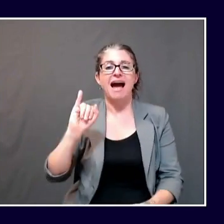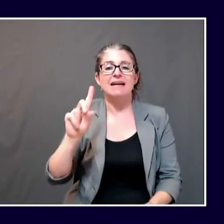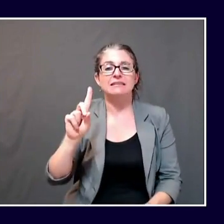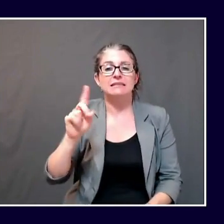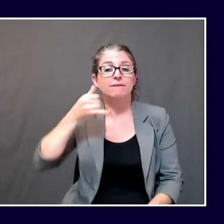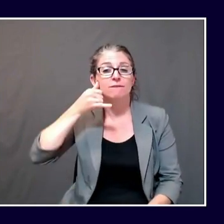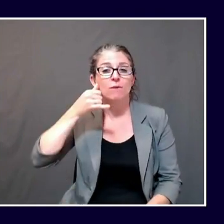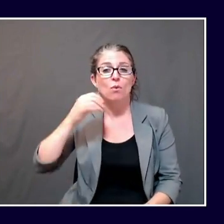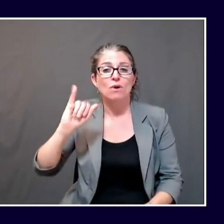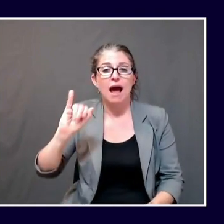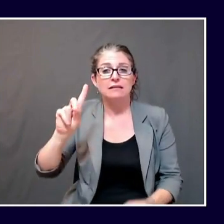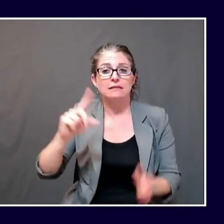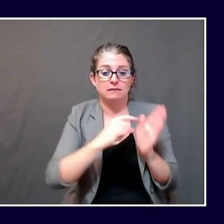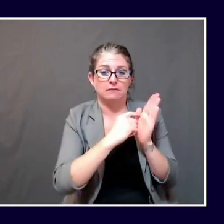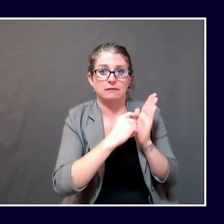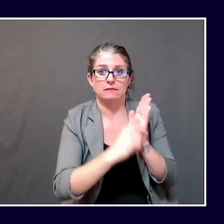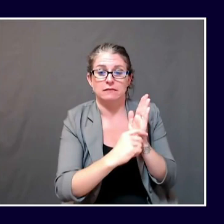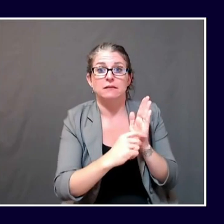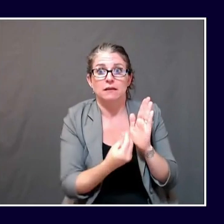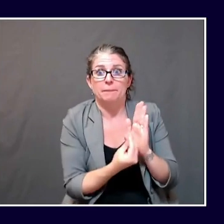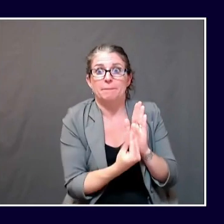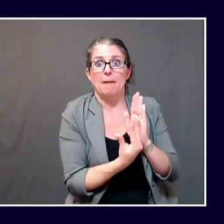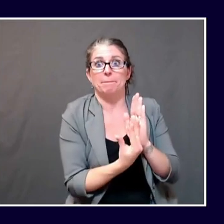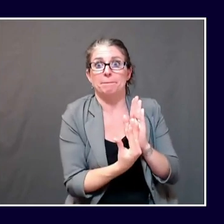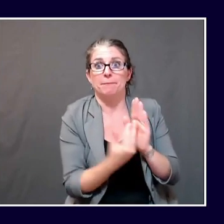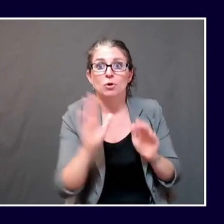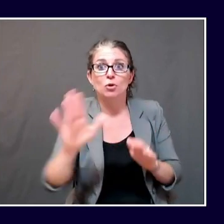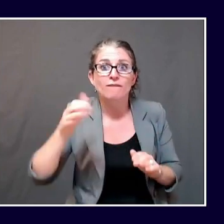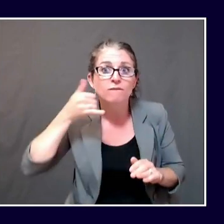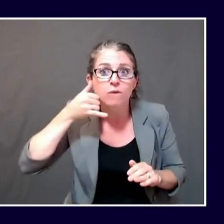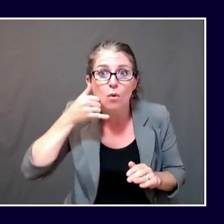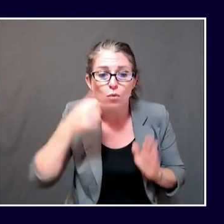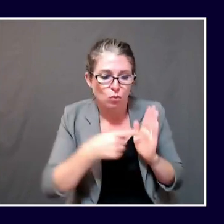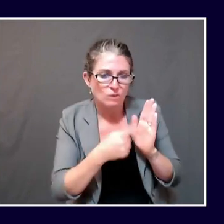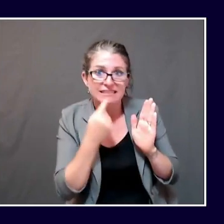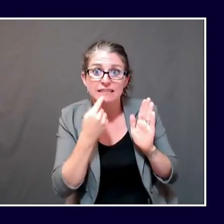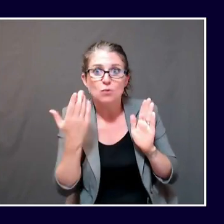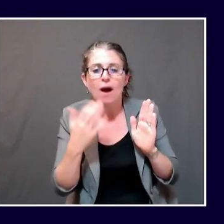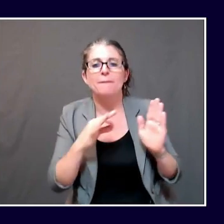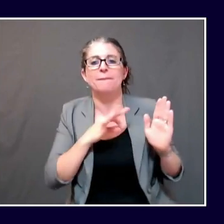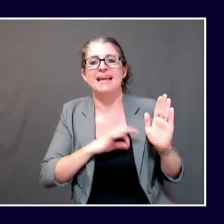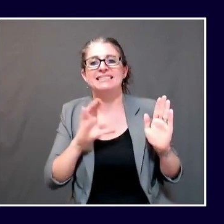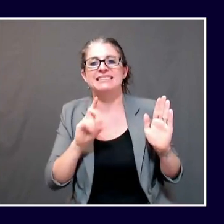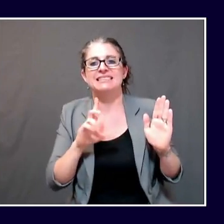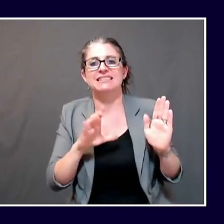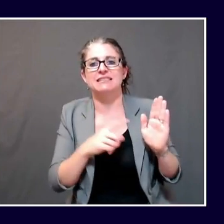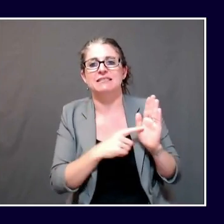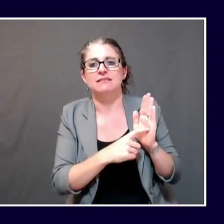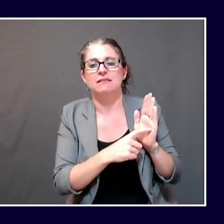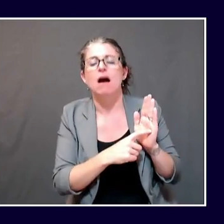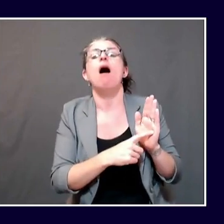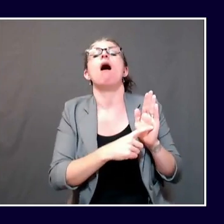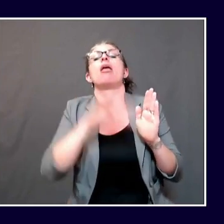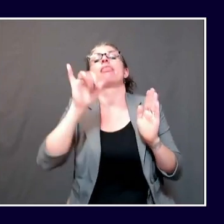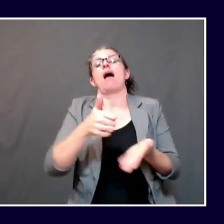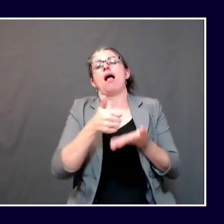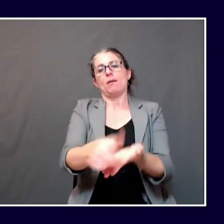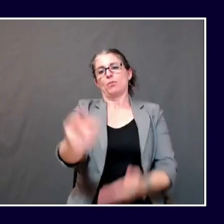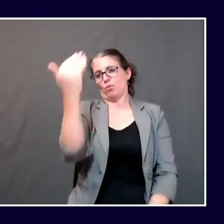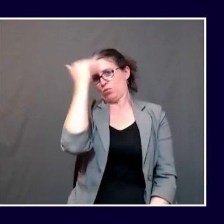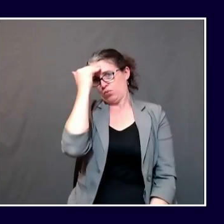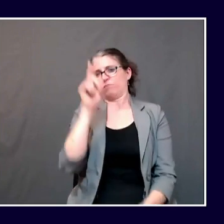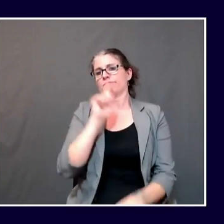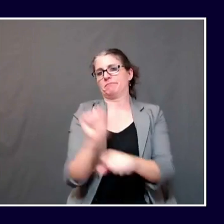contact tracer. The third potential red flag is if the contact tracer is asking personal information,